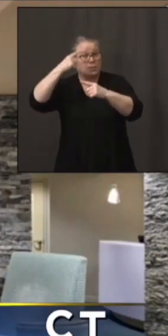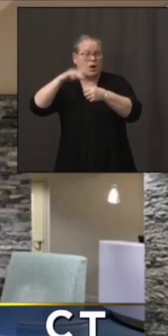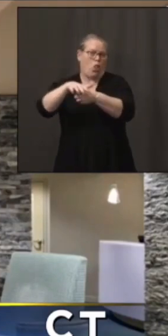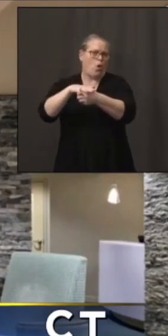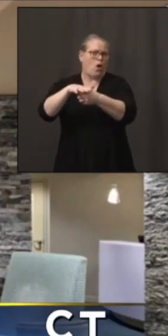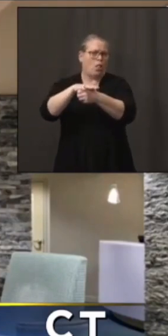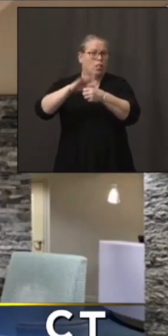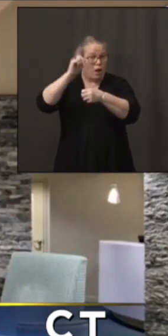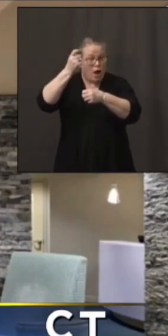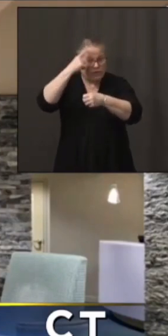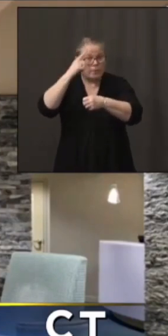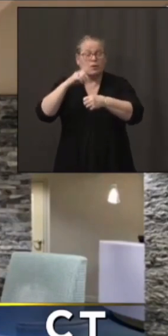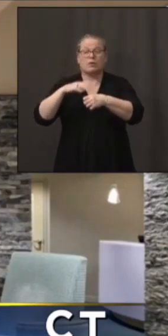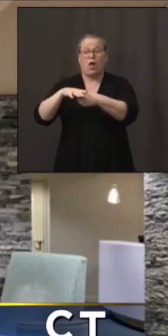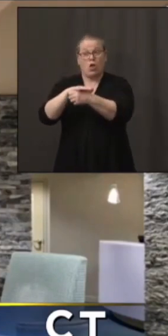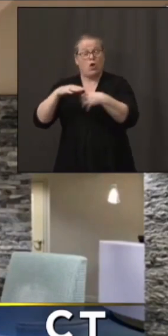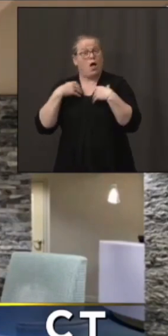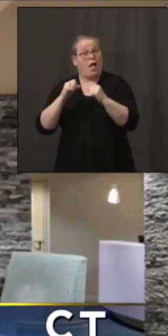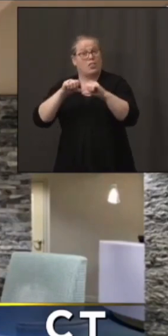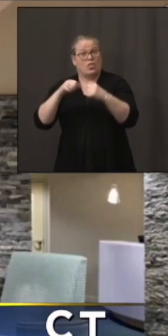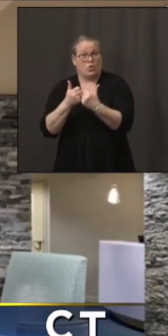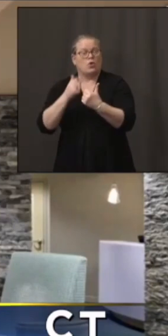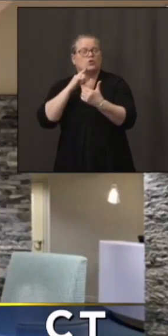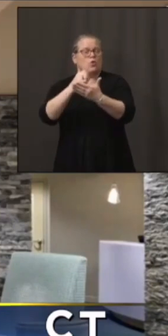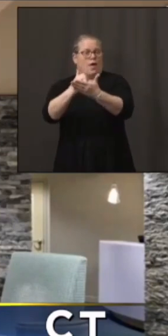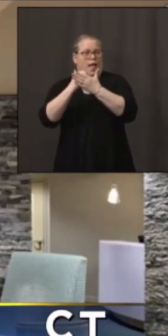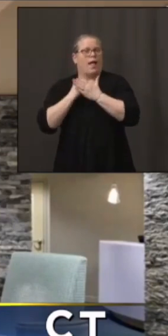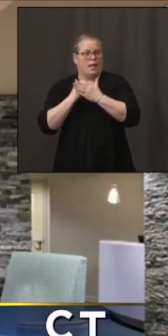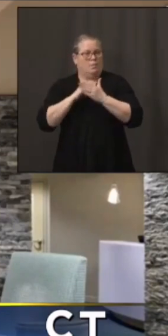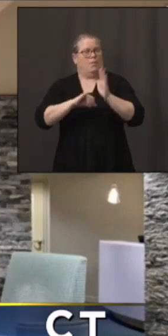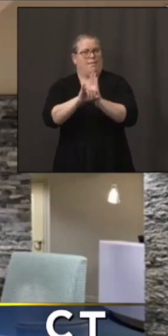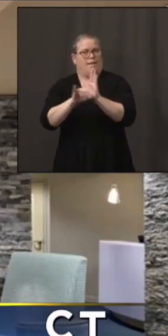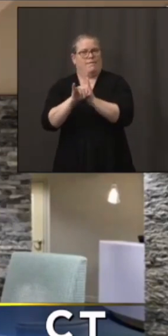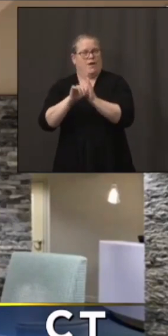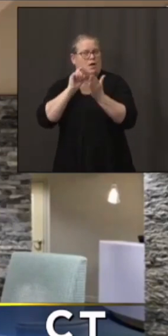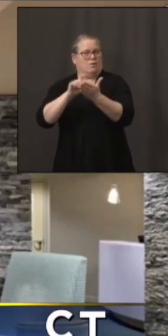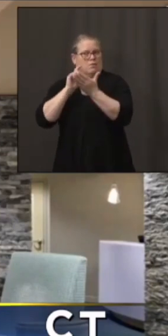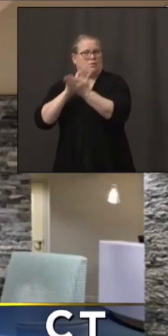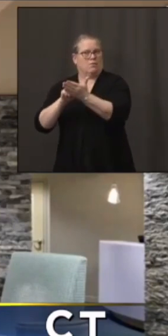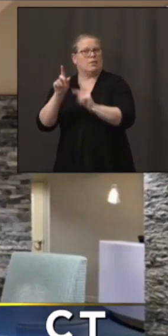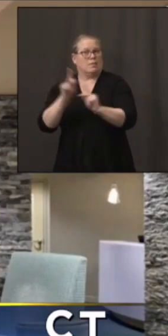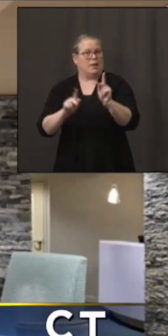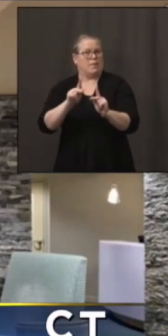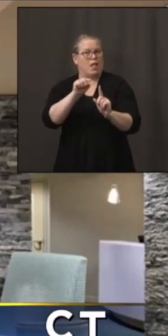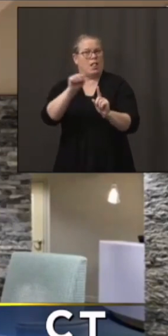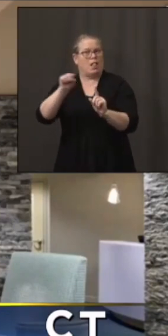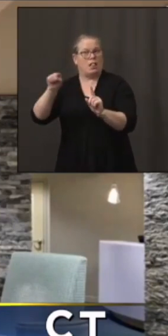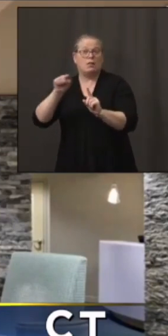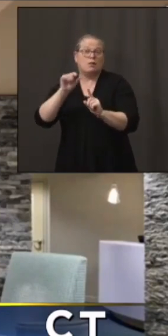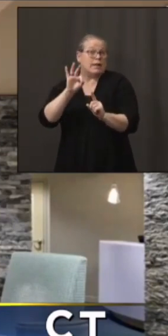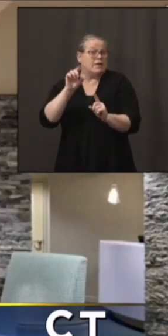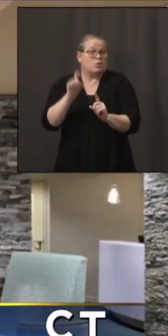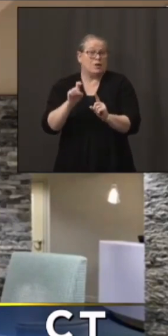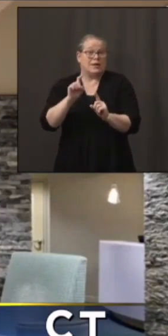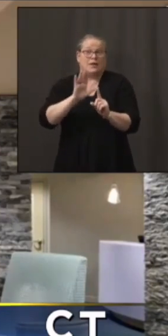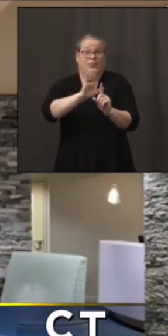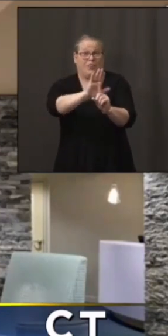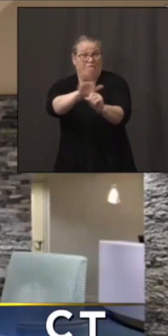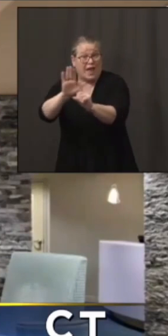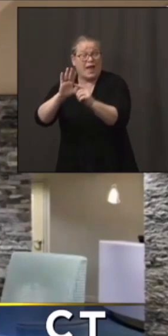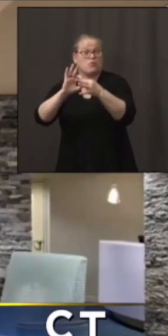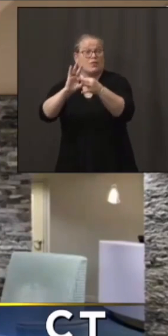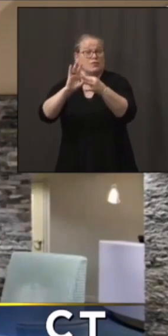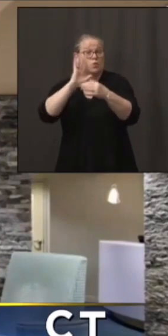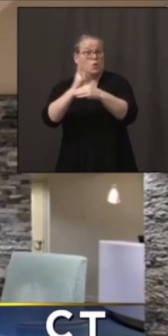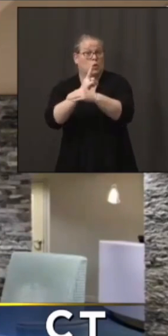local health authority to identify these individuals. So where necessary, we're going to use their relationships to